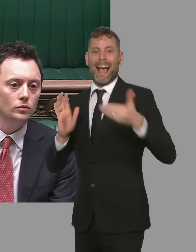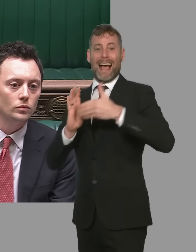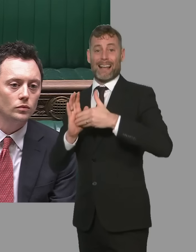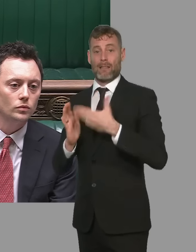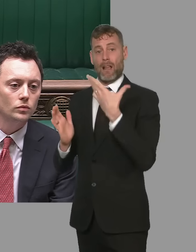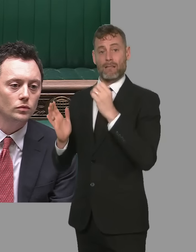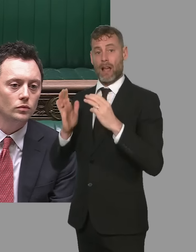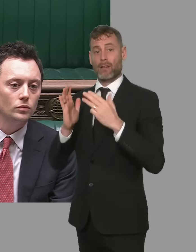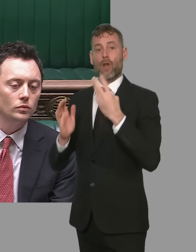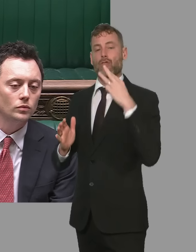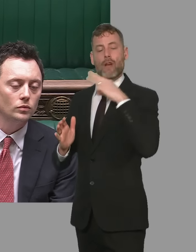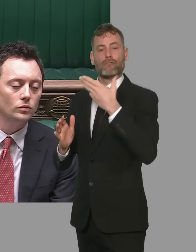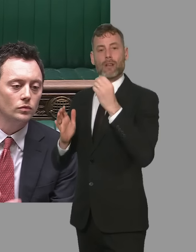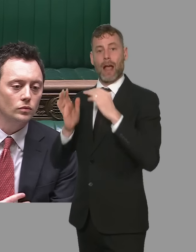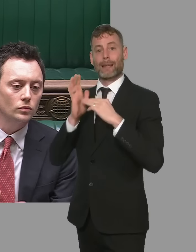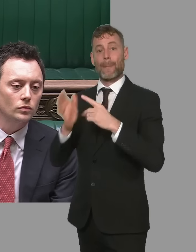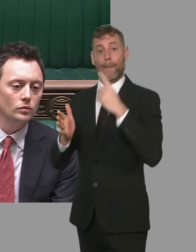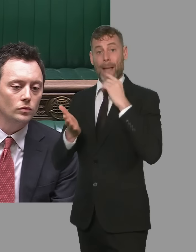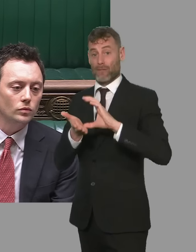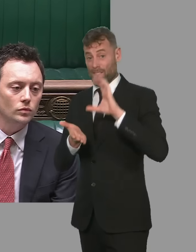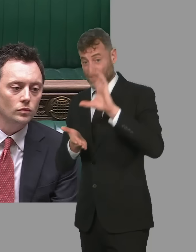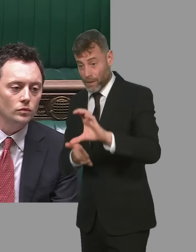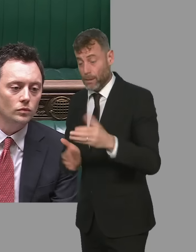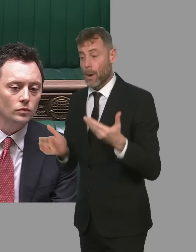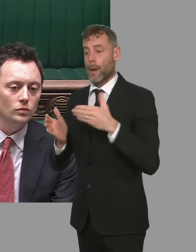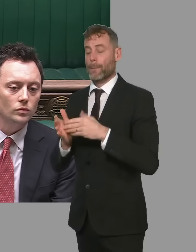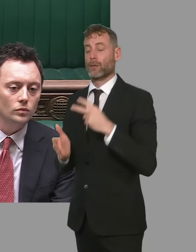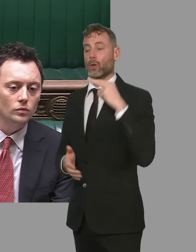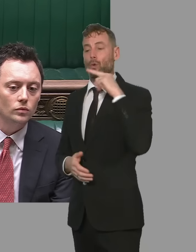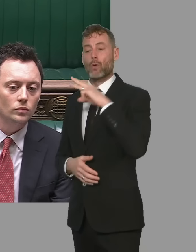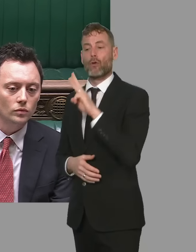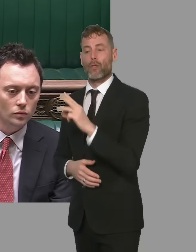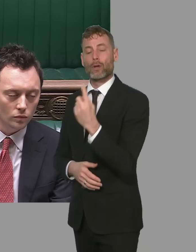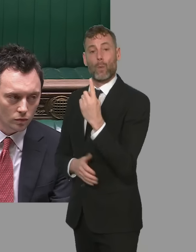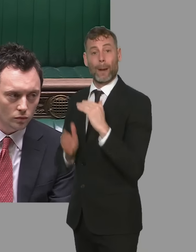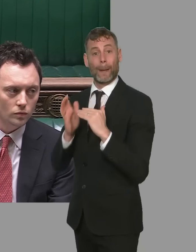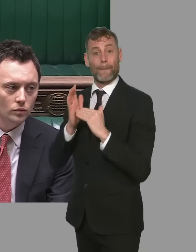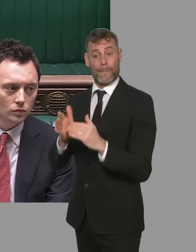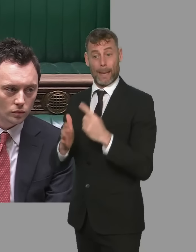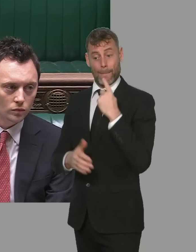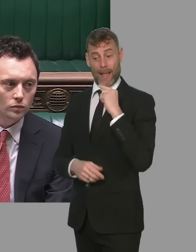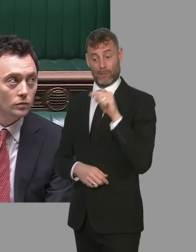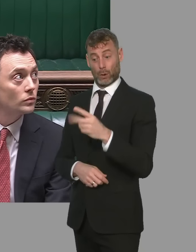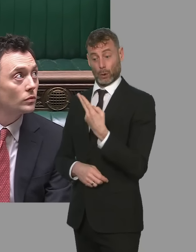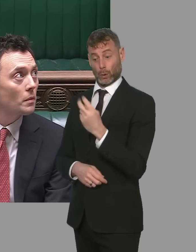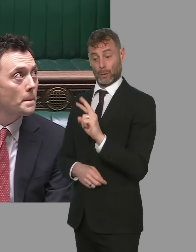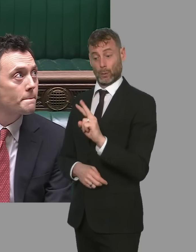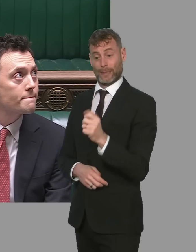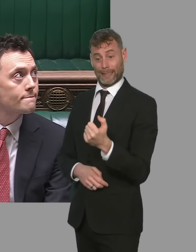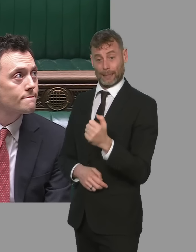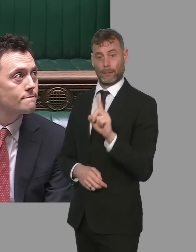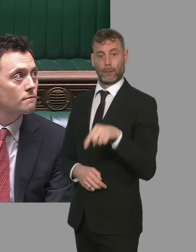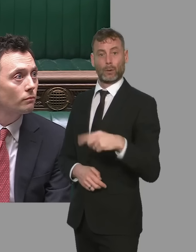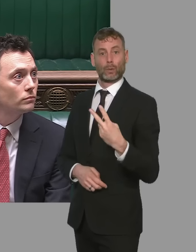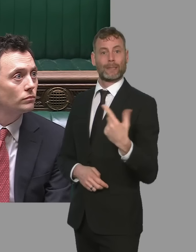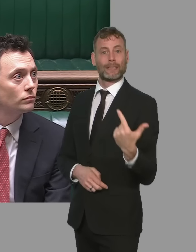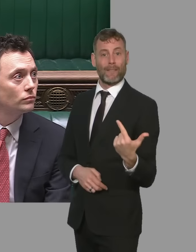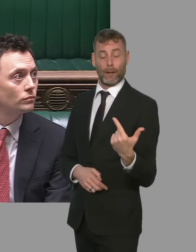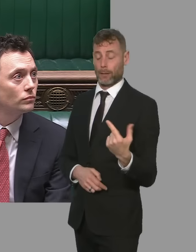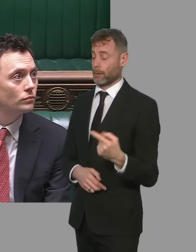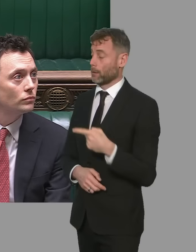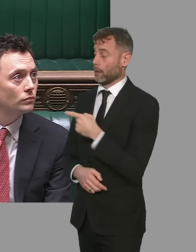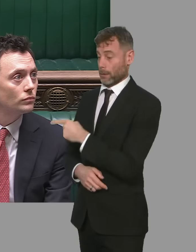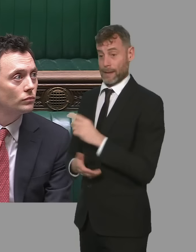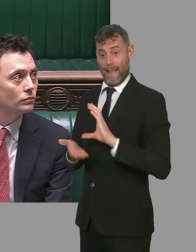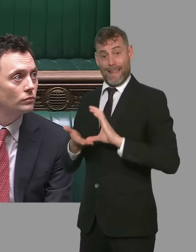million in 2026-27. This is money the executive could use to deliver on its priorities, including the